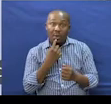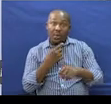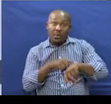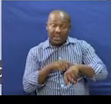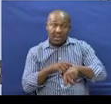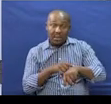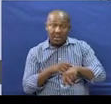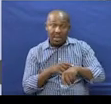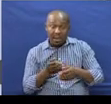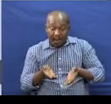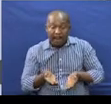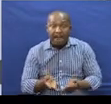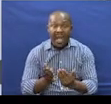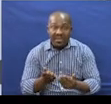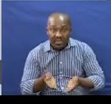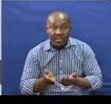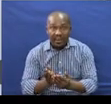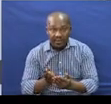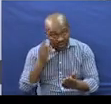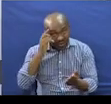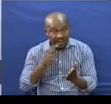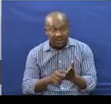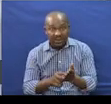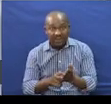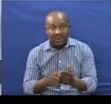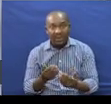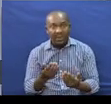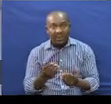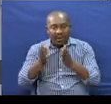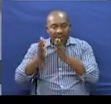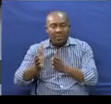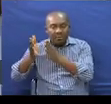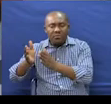concerning with the number of live birth.